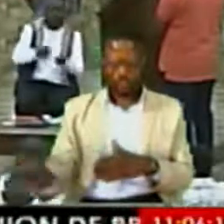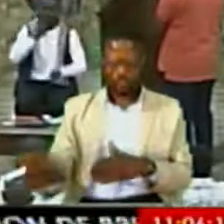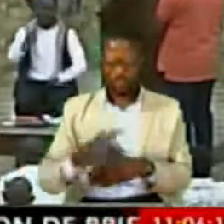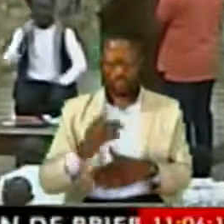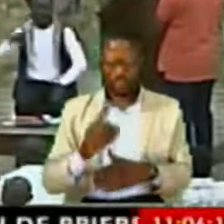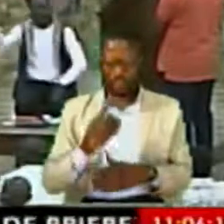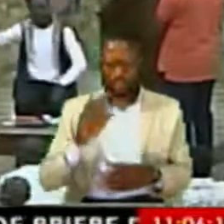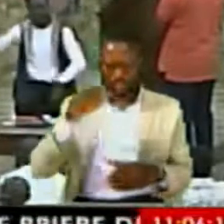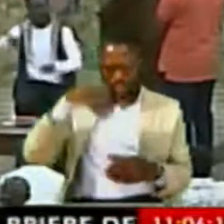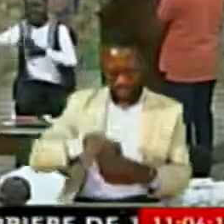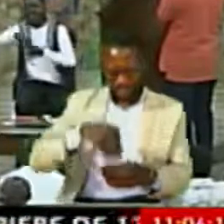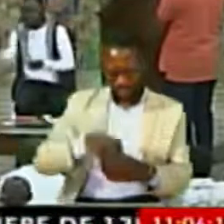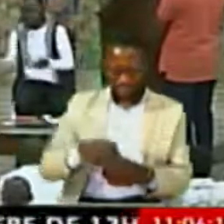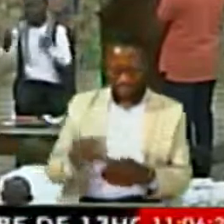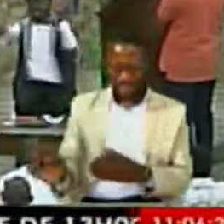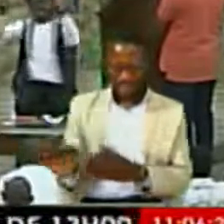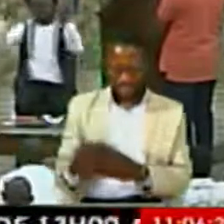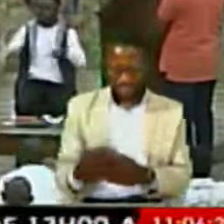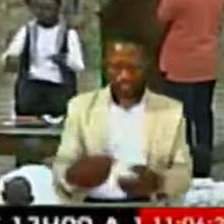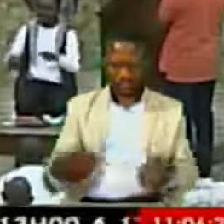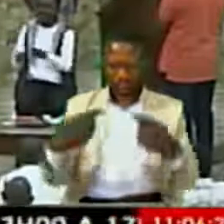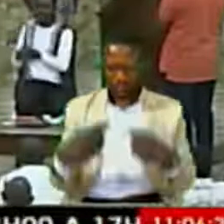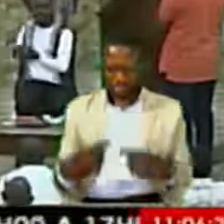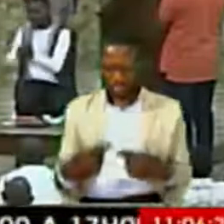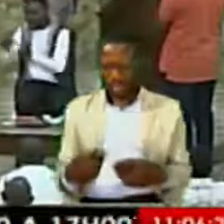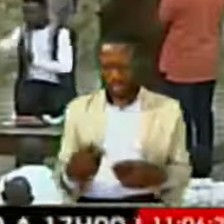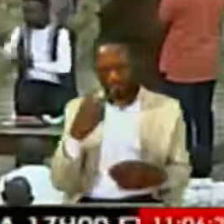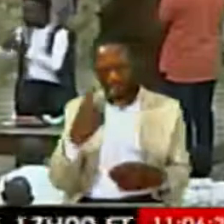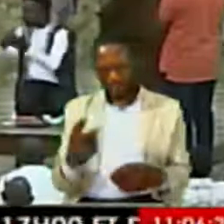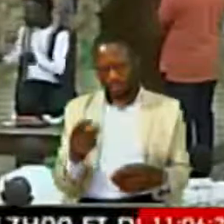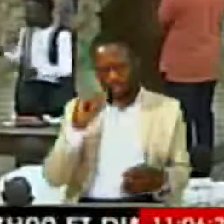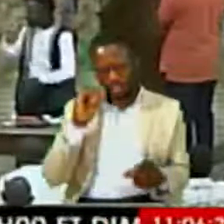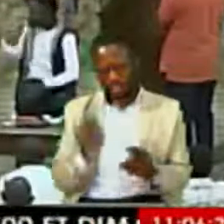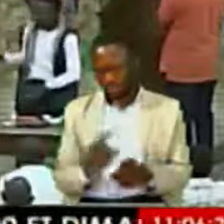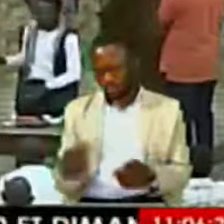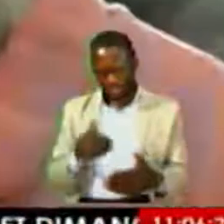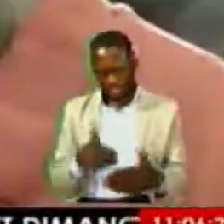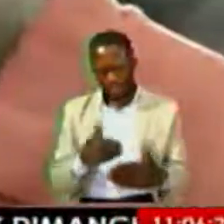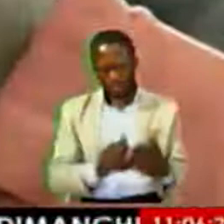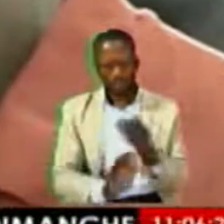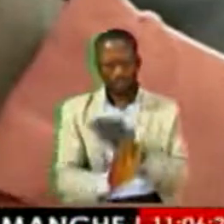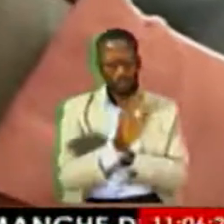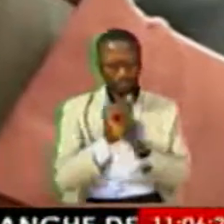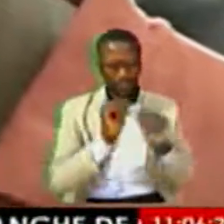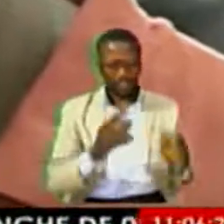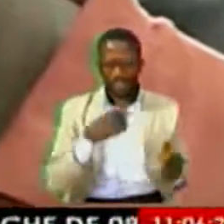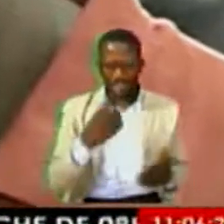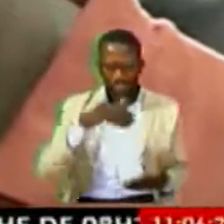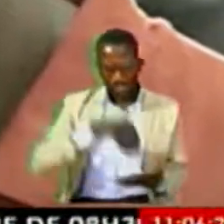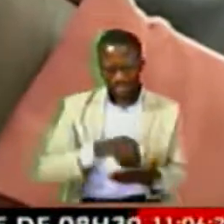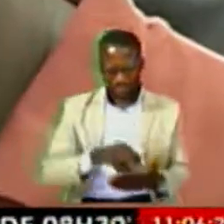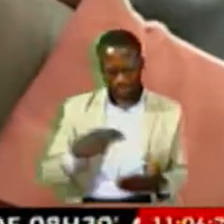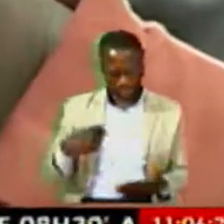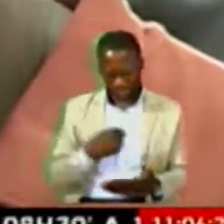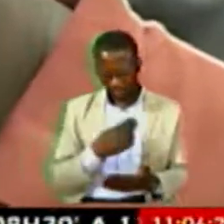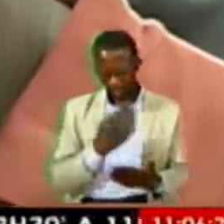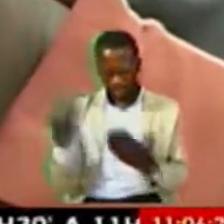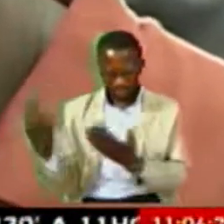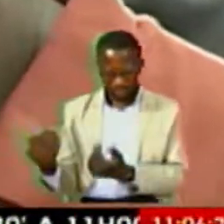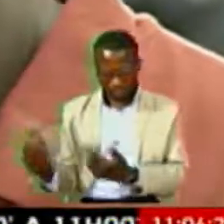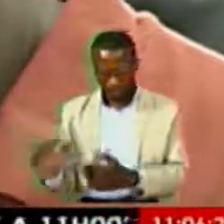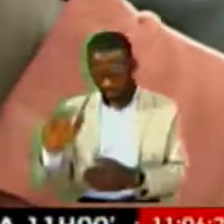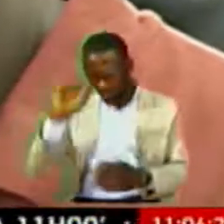Come. Even you are inside, come to God. Lord is calling you. Really, some are coming. Lord is waiting for